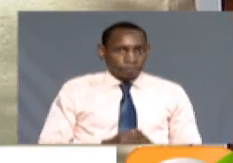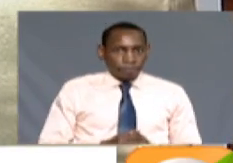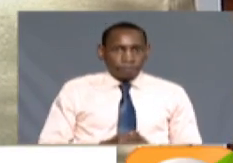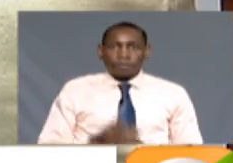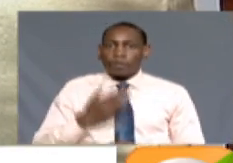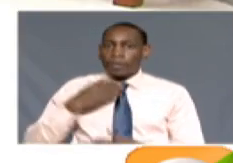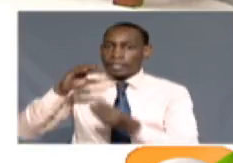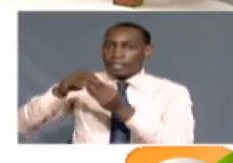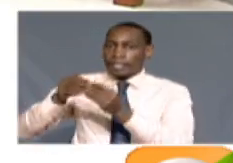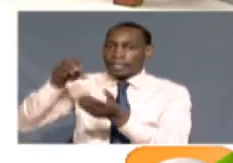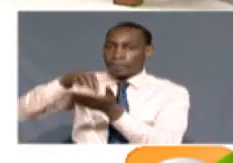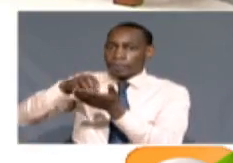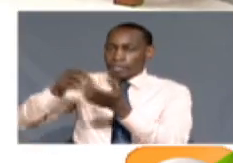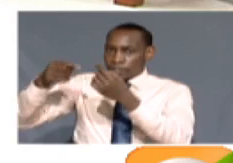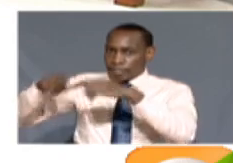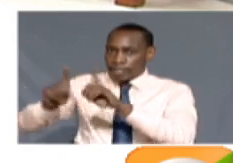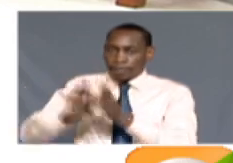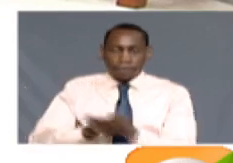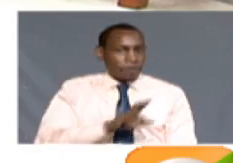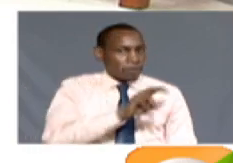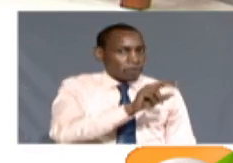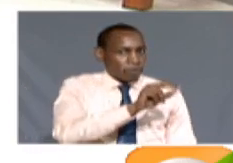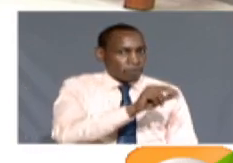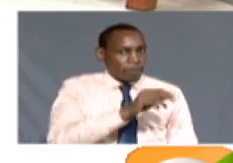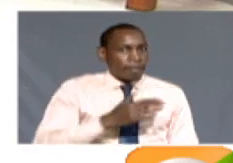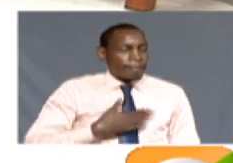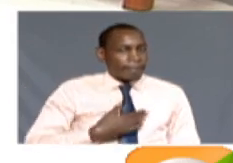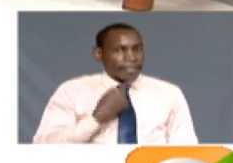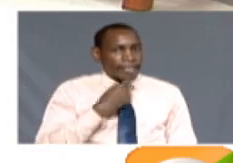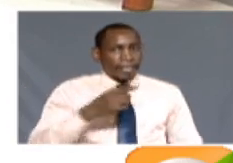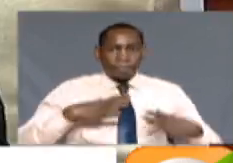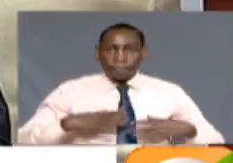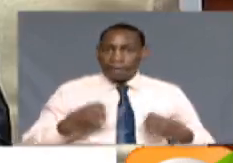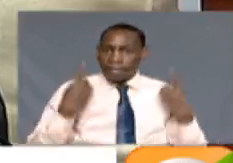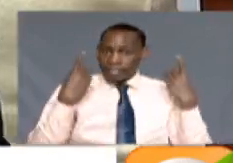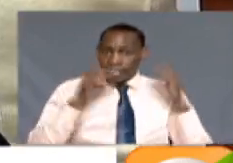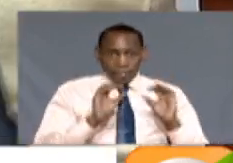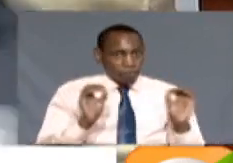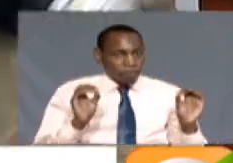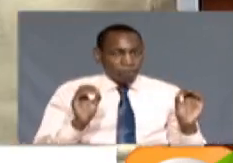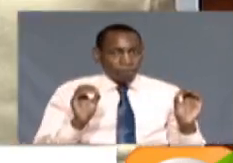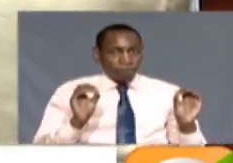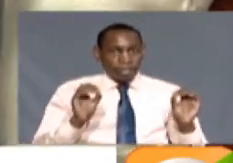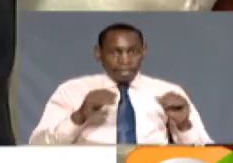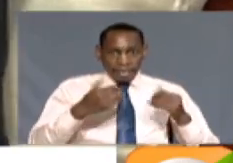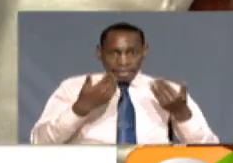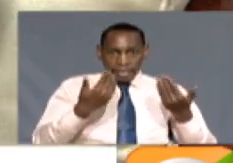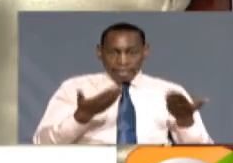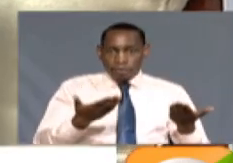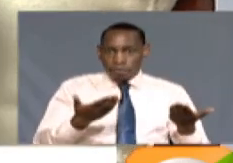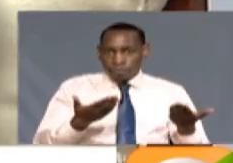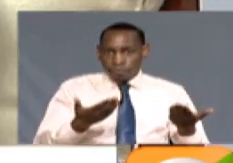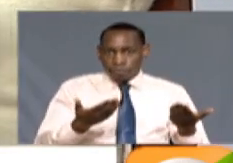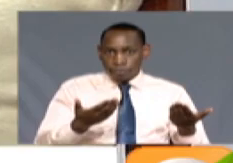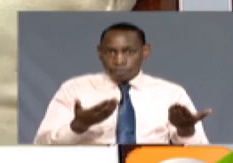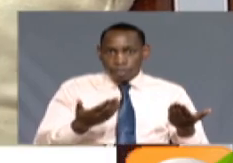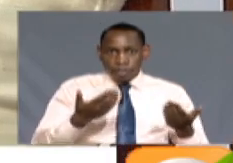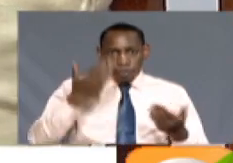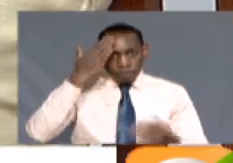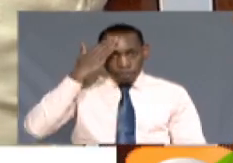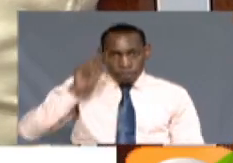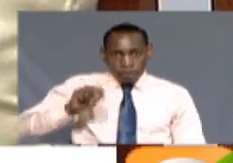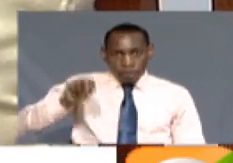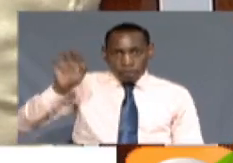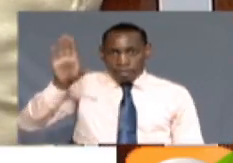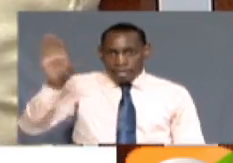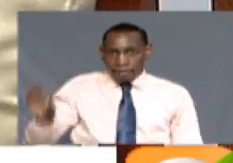to create positions for themselves. No, you see, let me tell you, people don't understand. How has North, you know, in the North, North